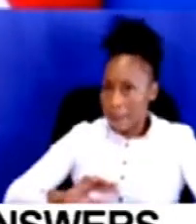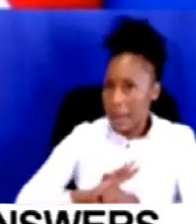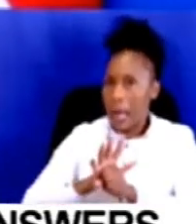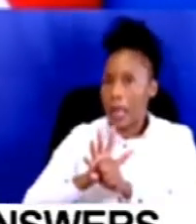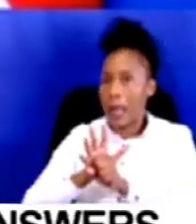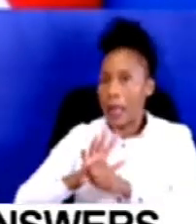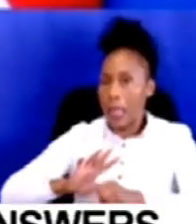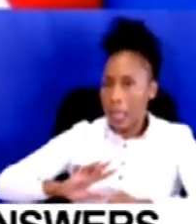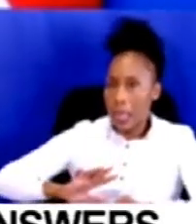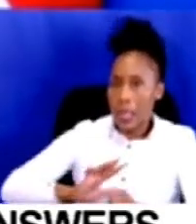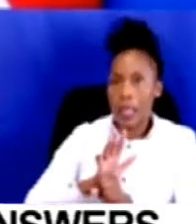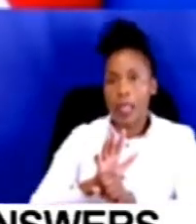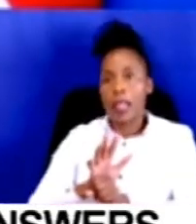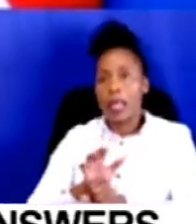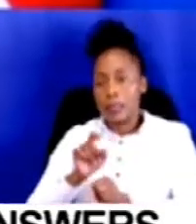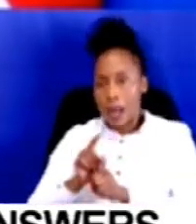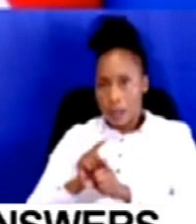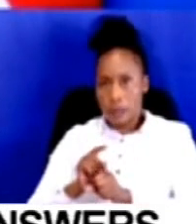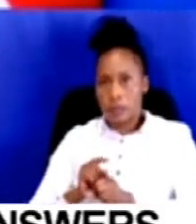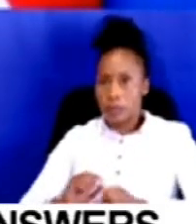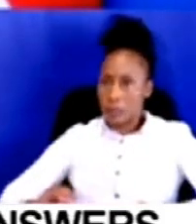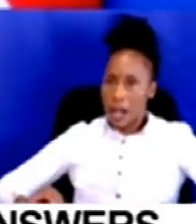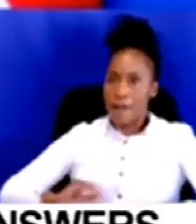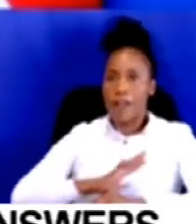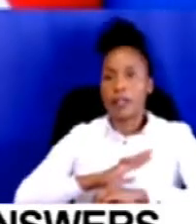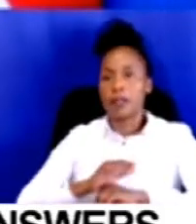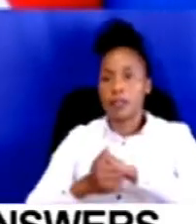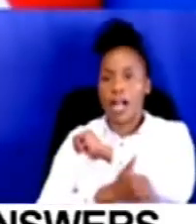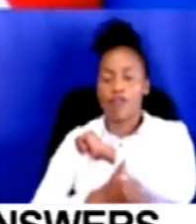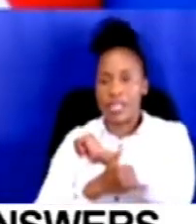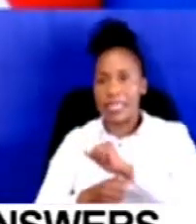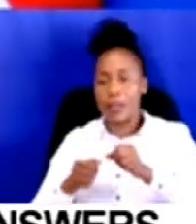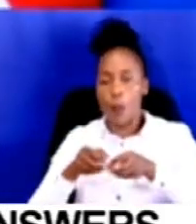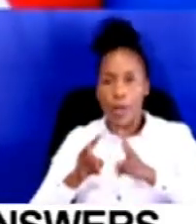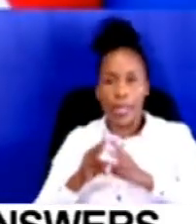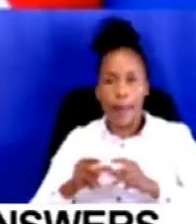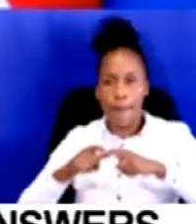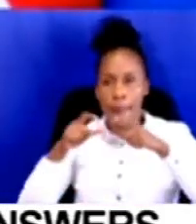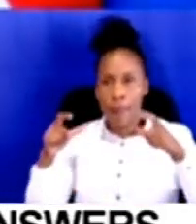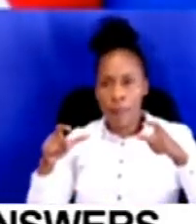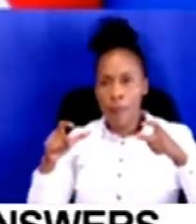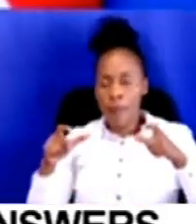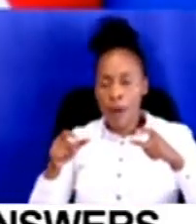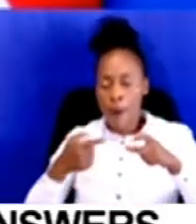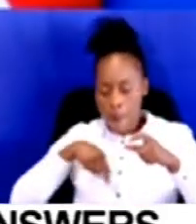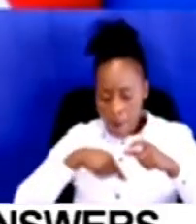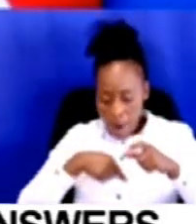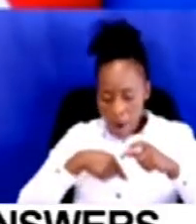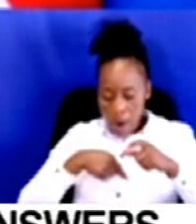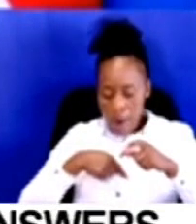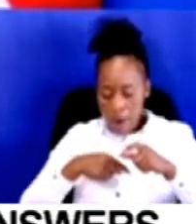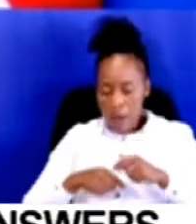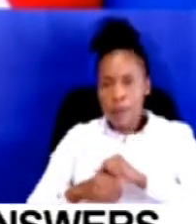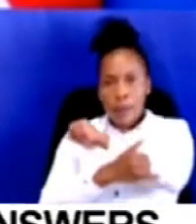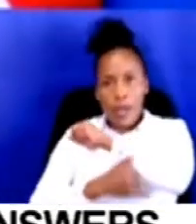are affecting the country, in the main COVID-19. And we've lost a lot as a country in terms